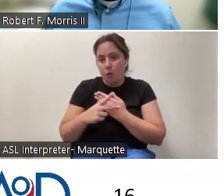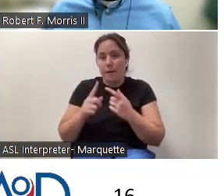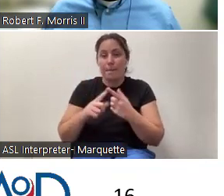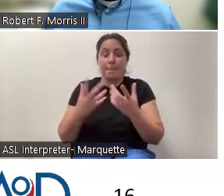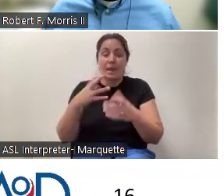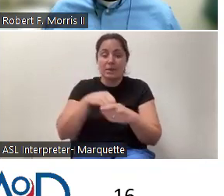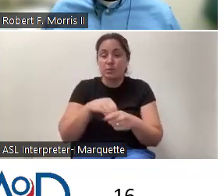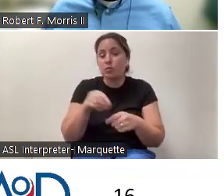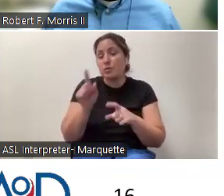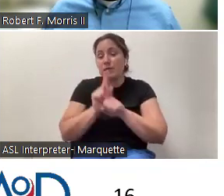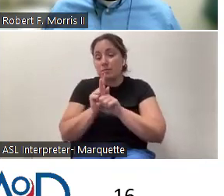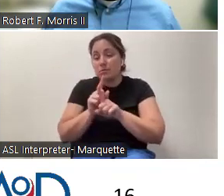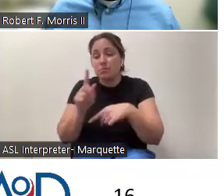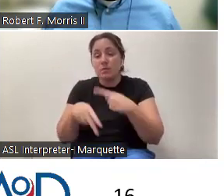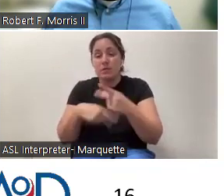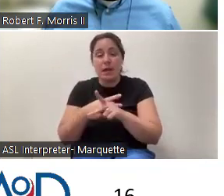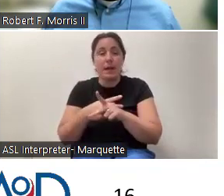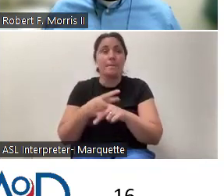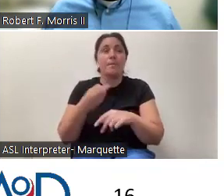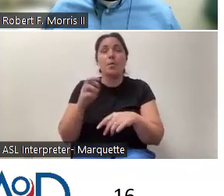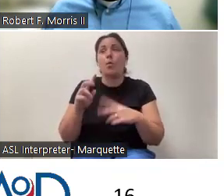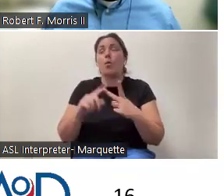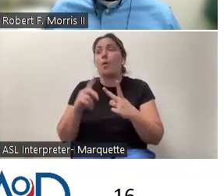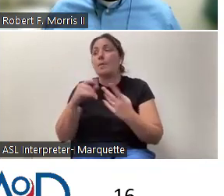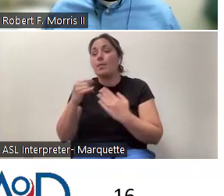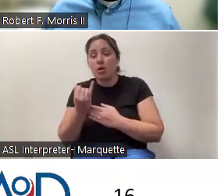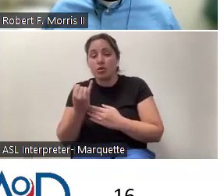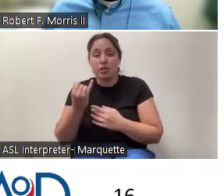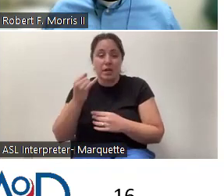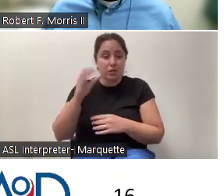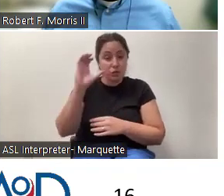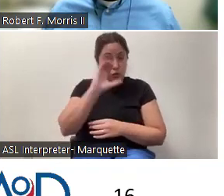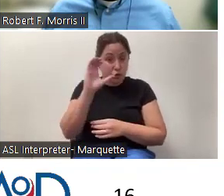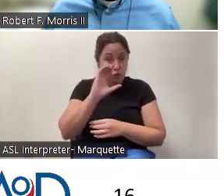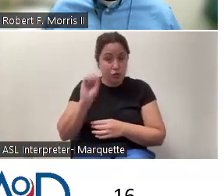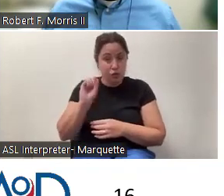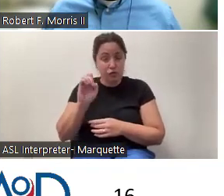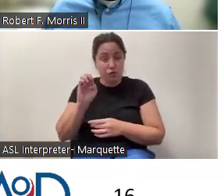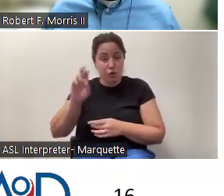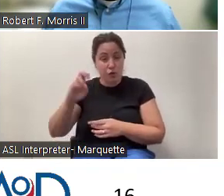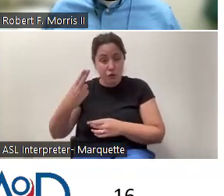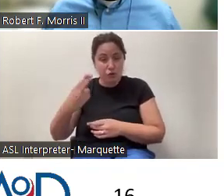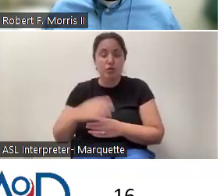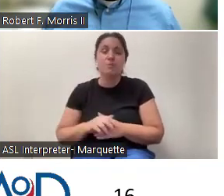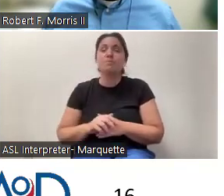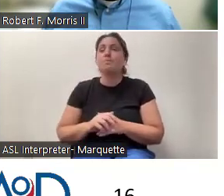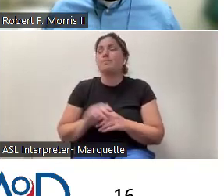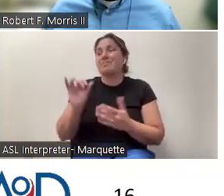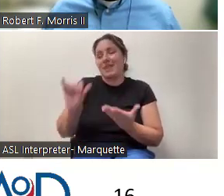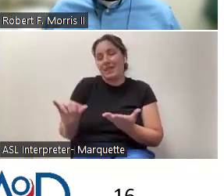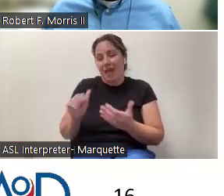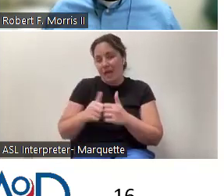inclusive apprenticeships or working with Project Search. So just some examples of the way